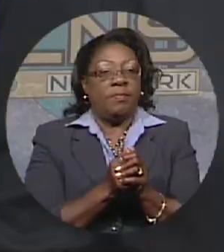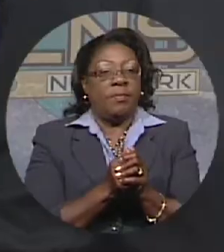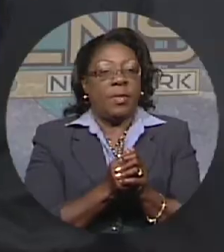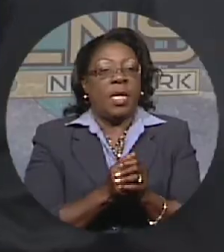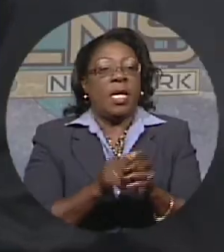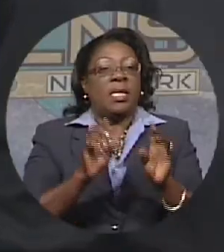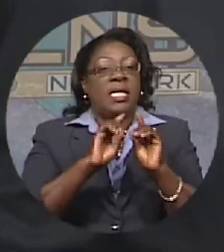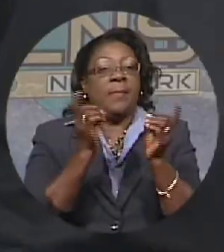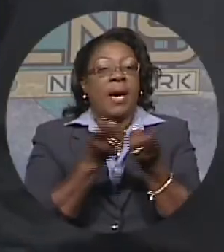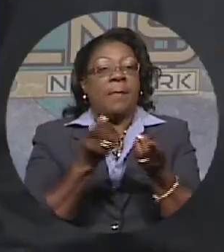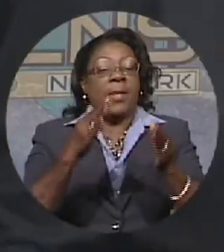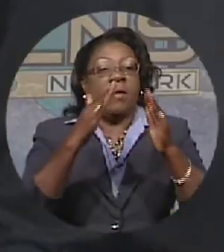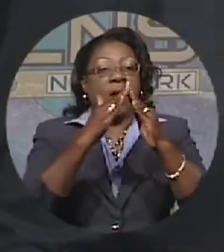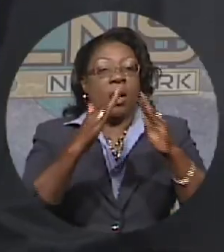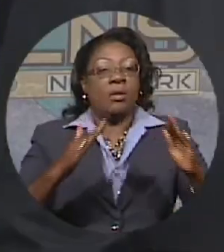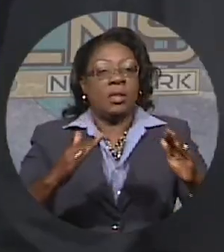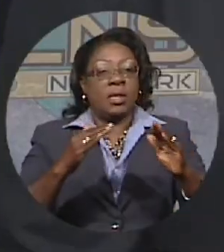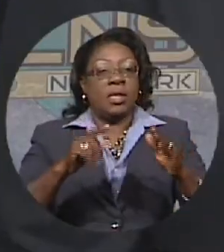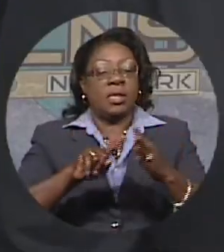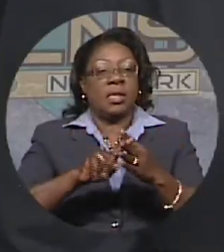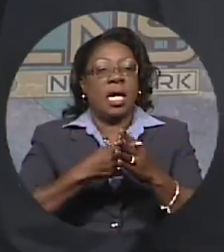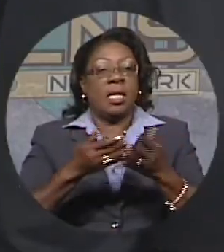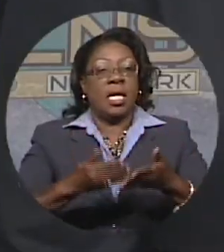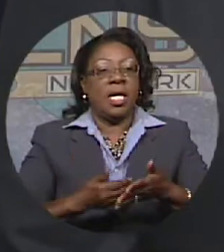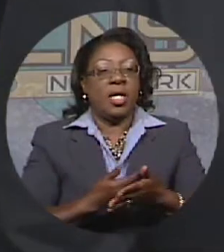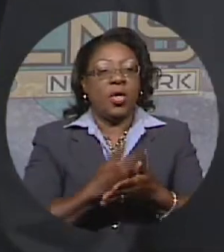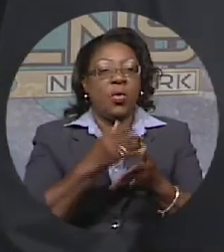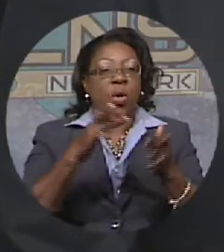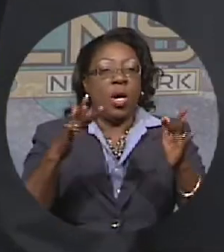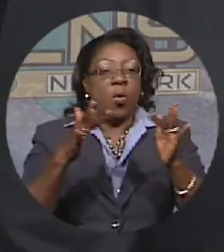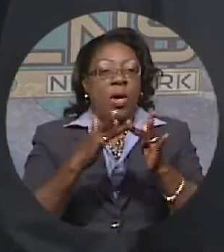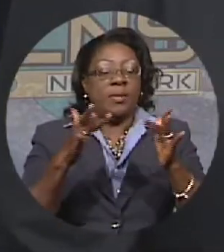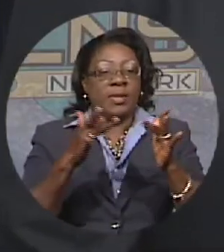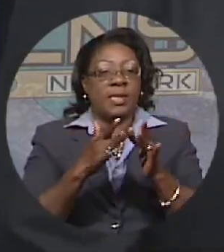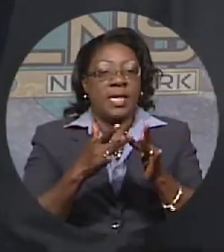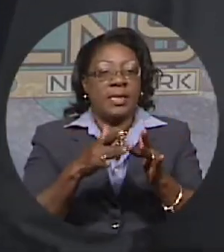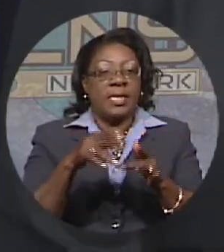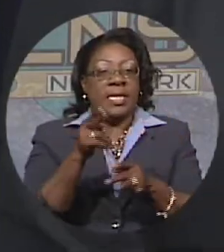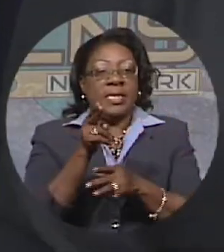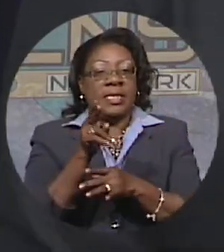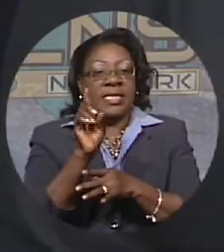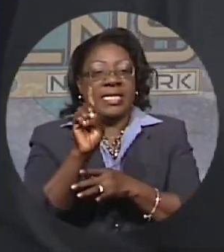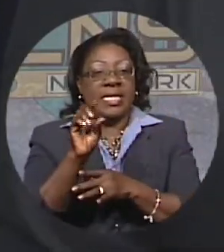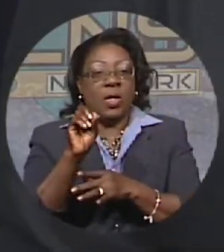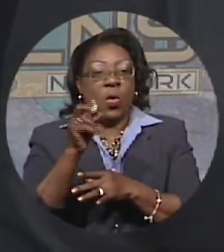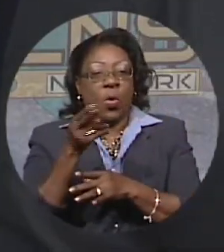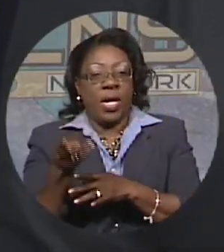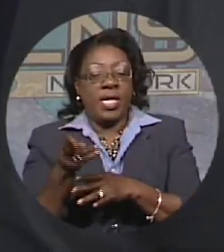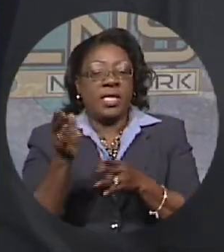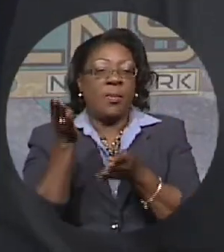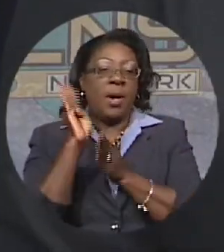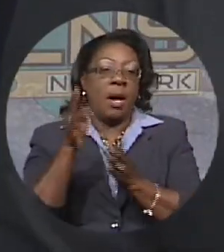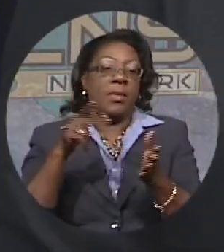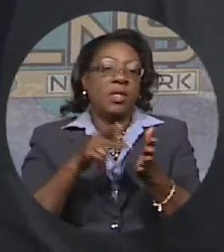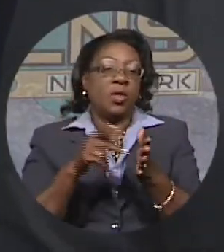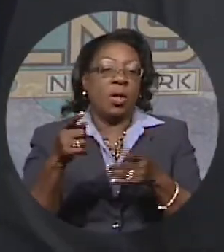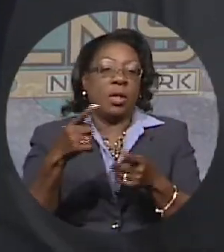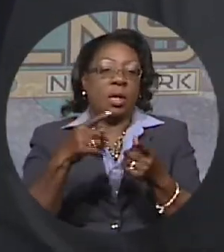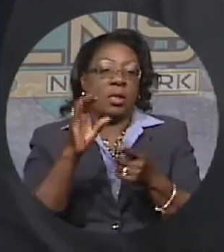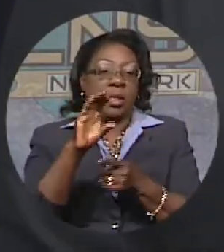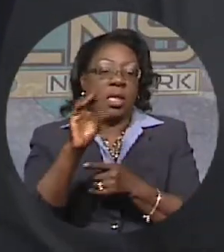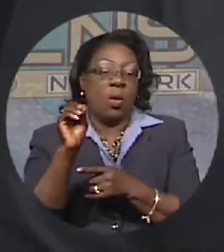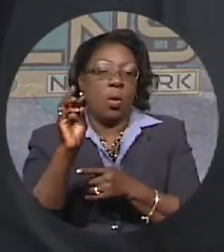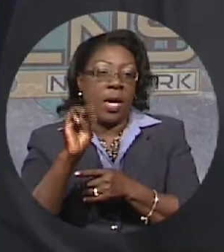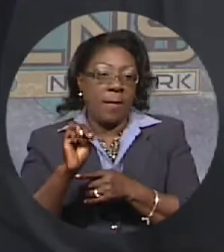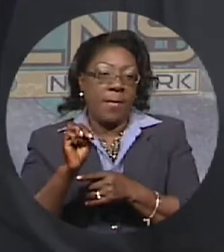the Department of Housing launched a new website, dohbahamas.com, where Mr. Storr says the BMC has already received about